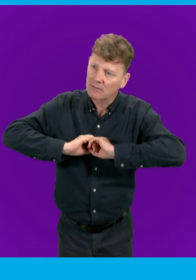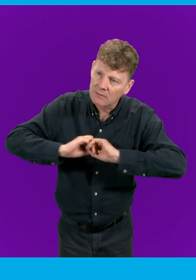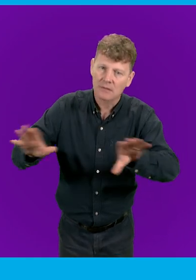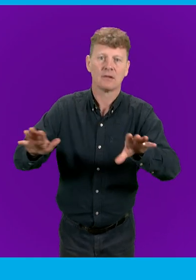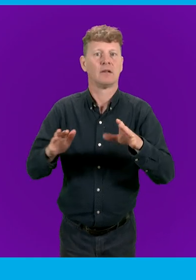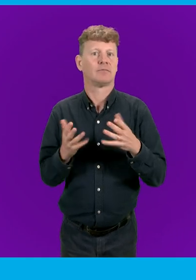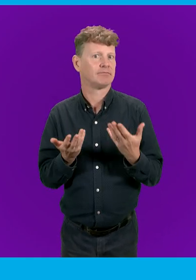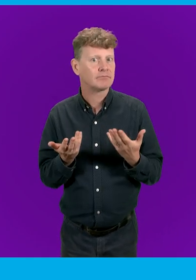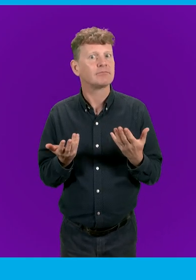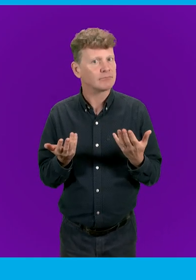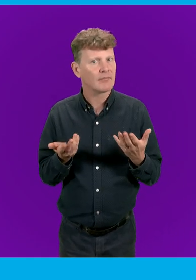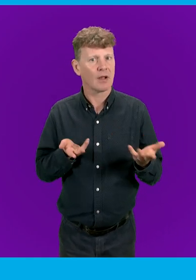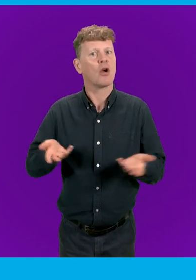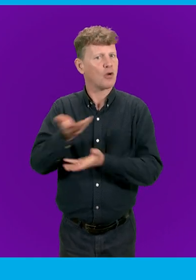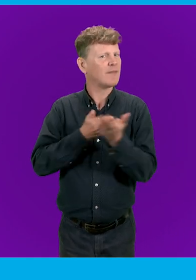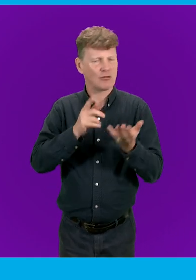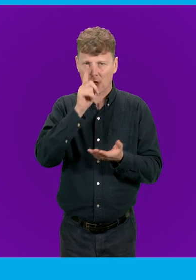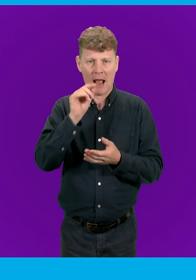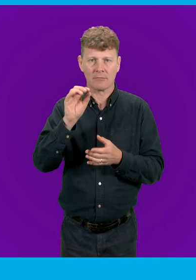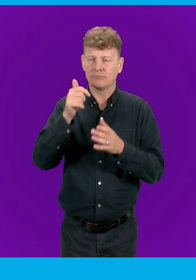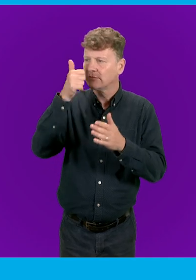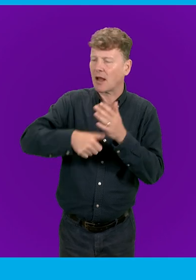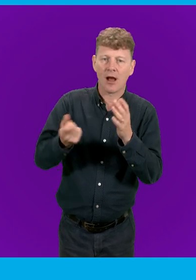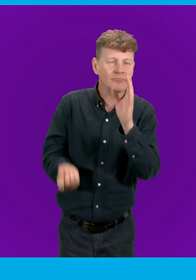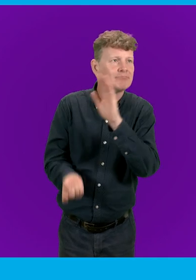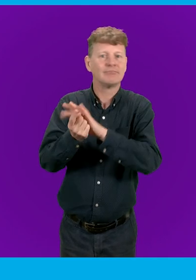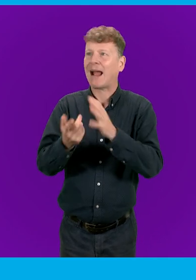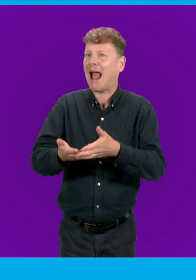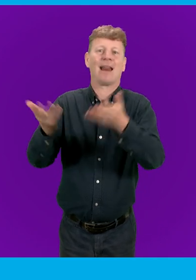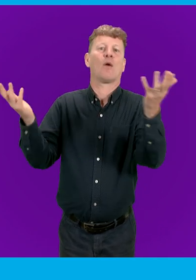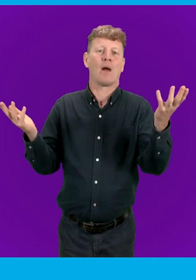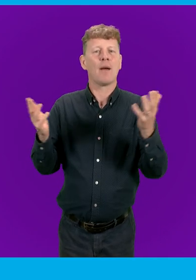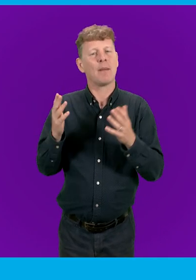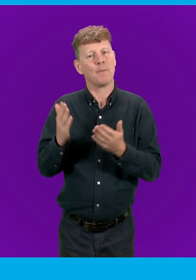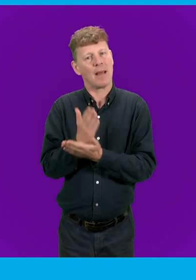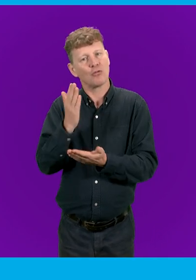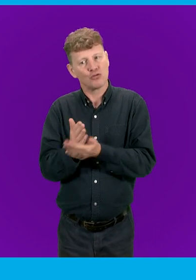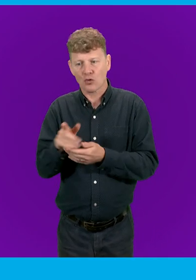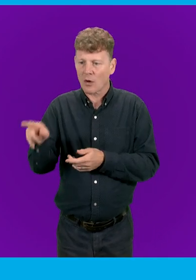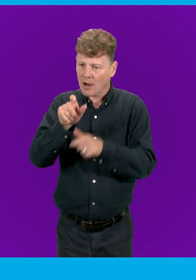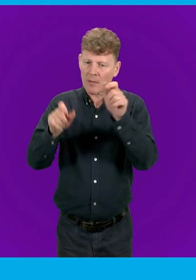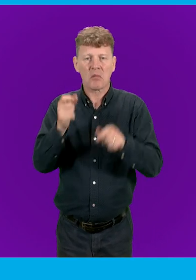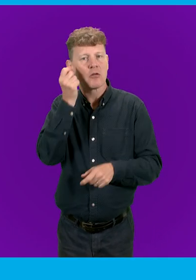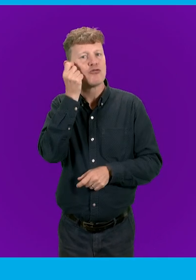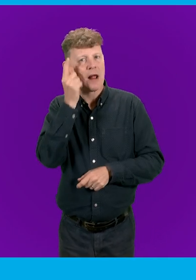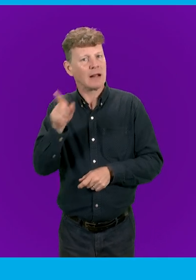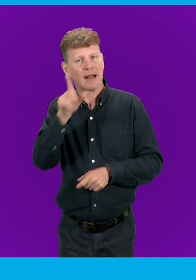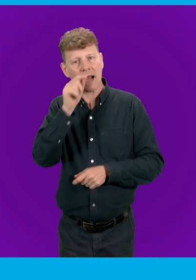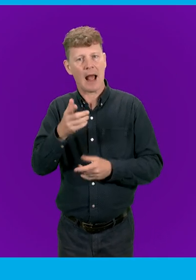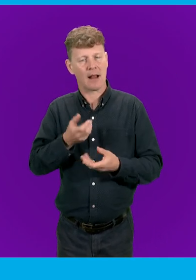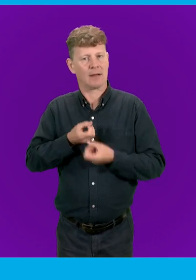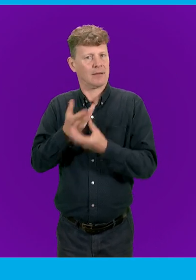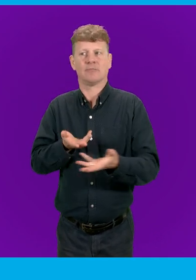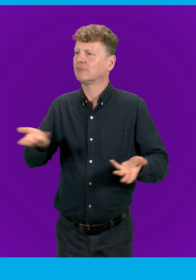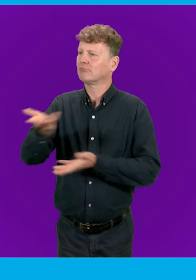can, like, the conversation can be started anywhere, so it's just a matter of making sure that people realise that, because I think at the moment it's